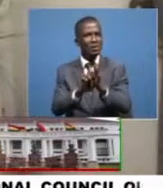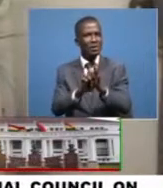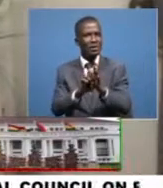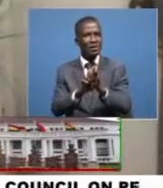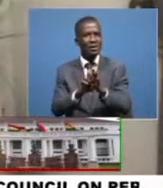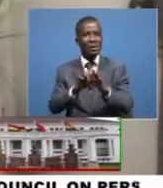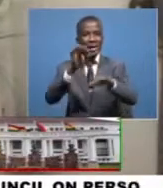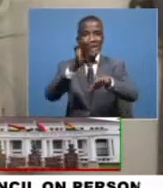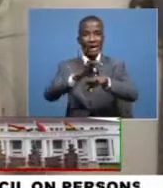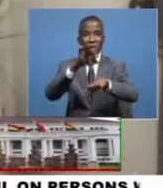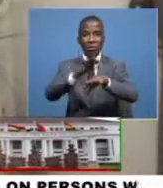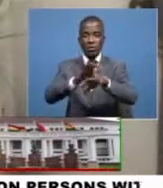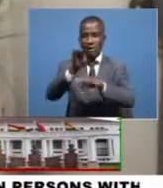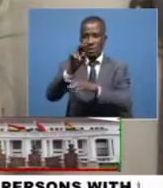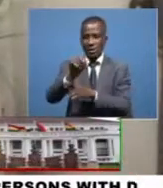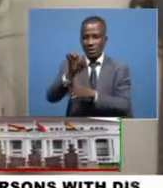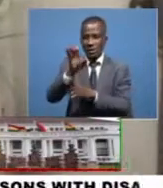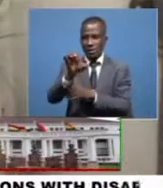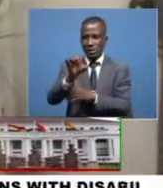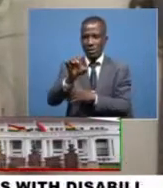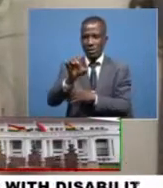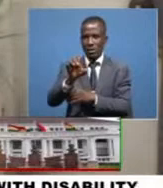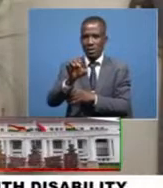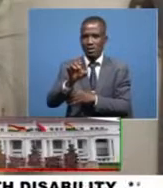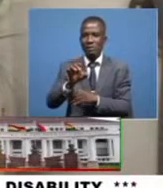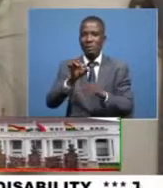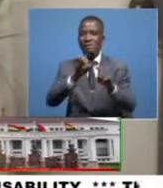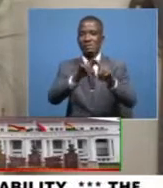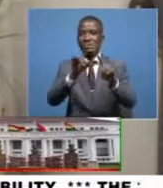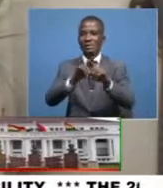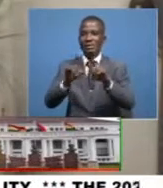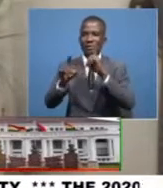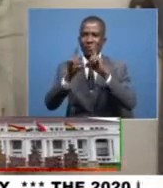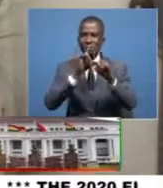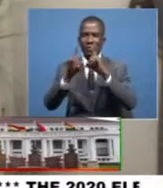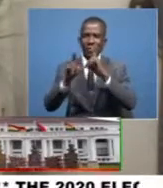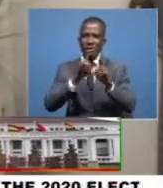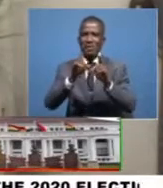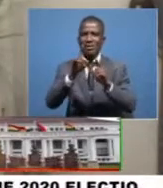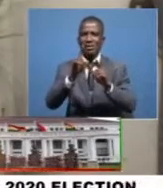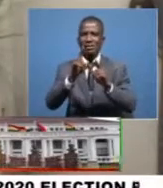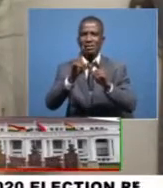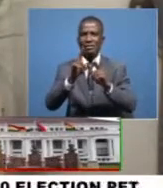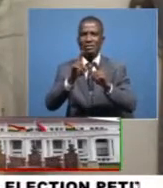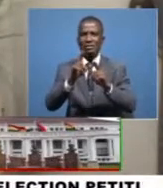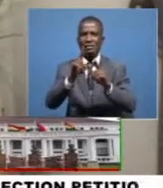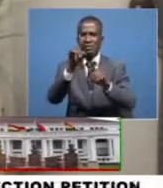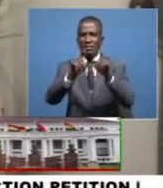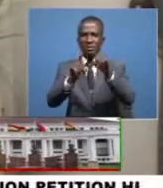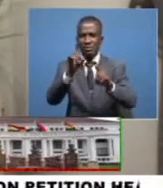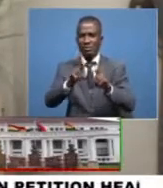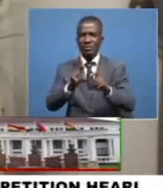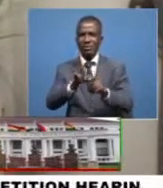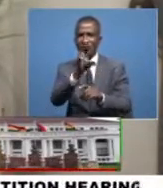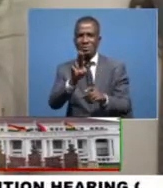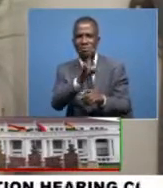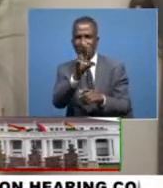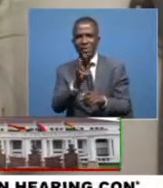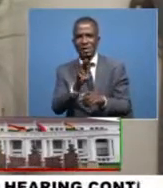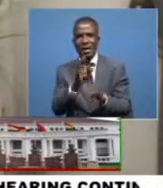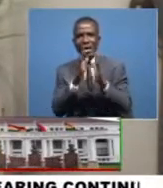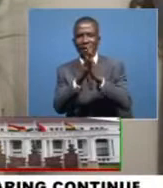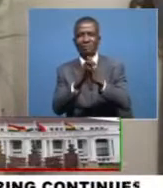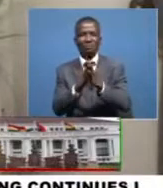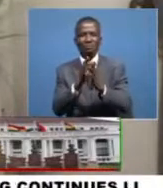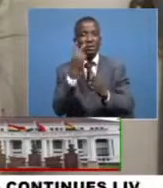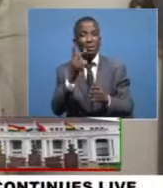Johnson Asiedun Ketia, there were certain statements in his witness statements that were objected to, that the court struck